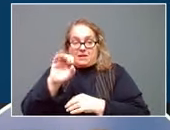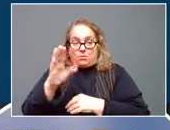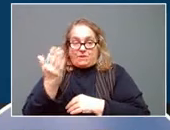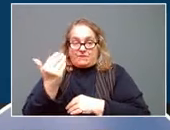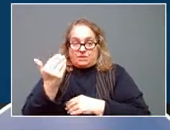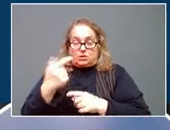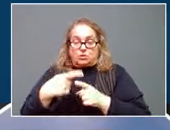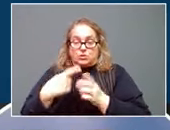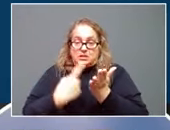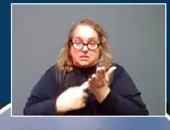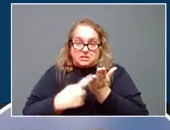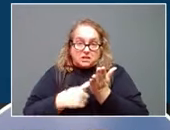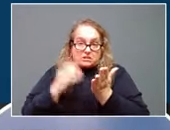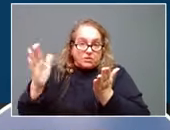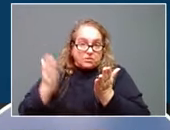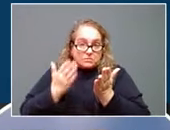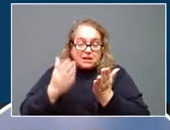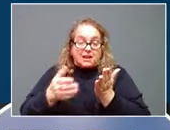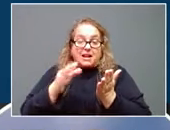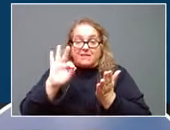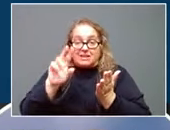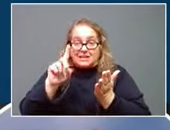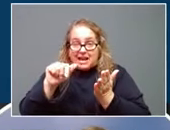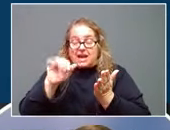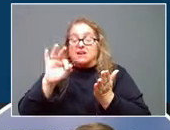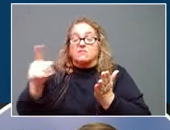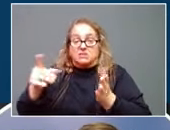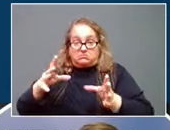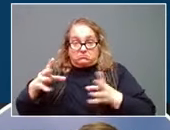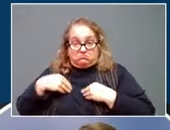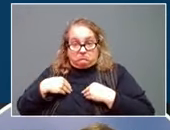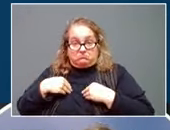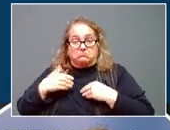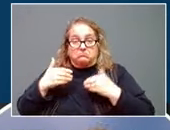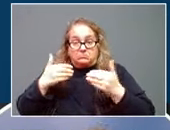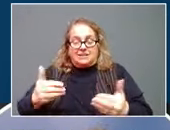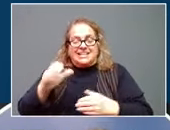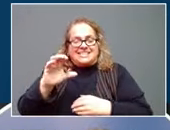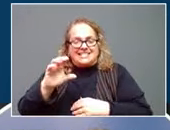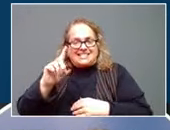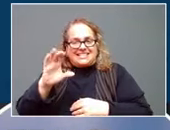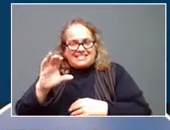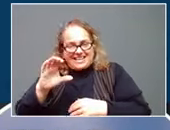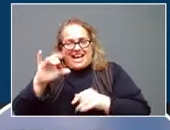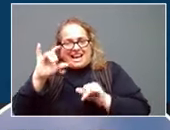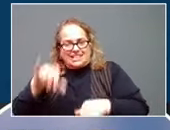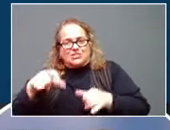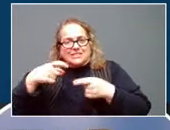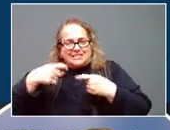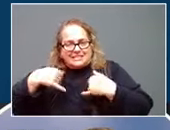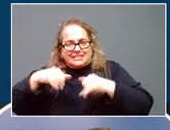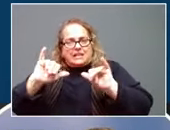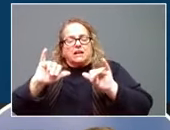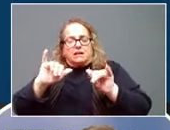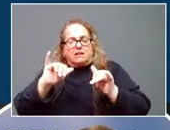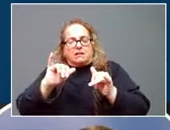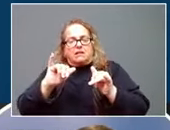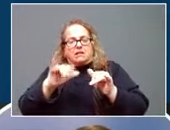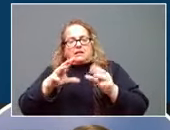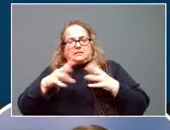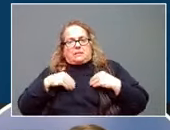submission. The FDA committee, if they move forward, the CDC will still have to weigh in for a final recommendation. And just